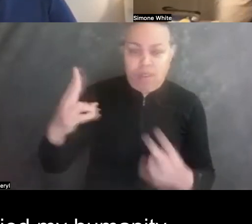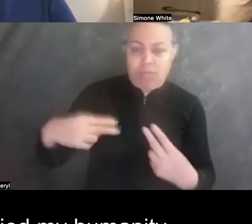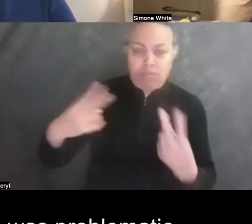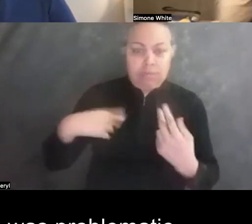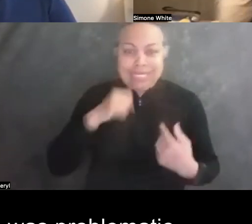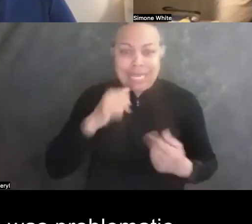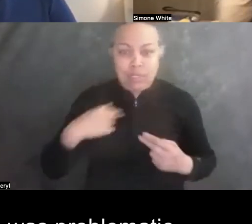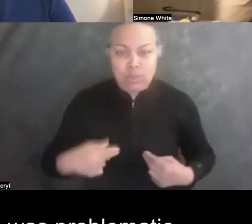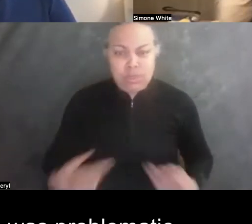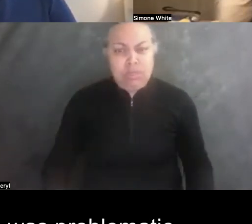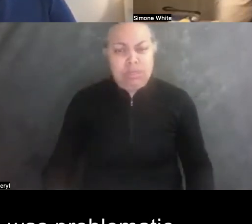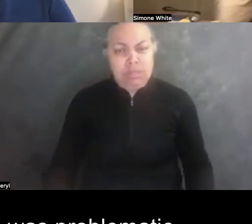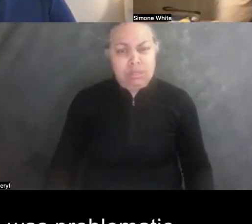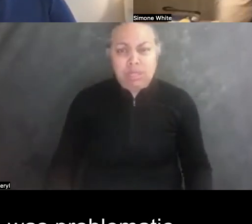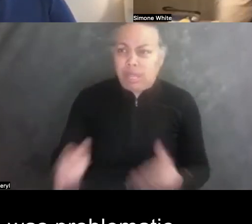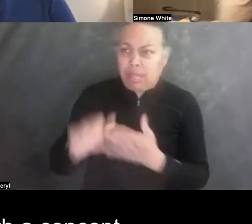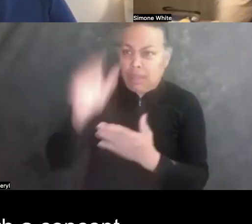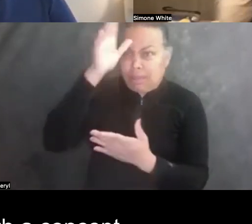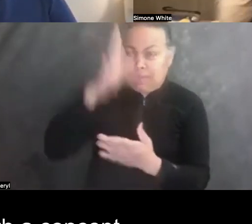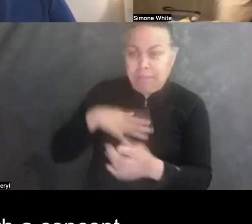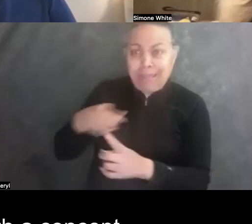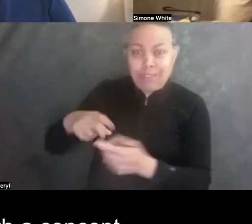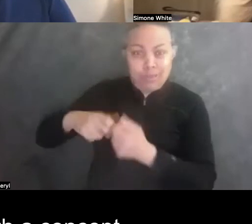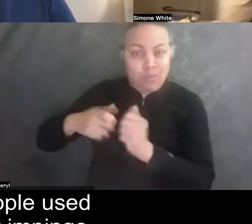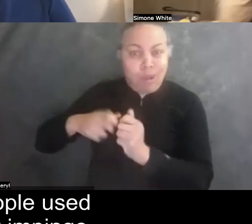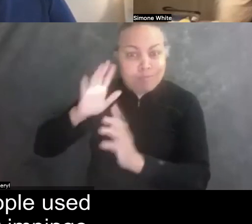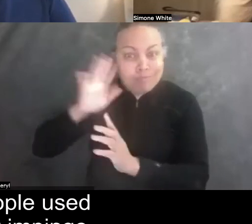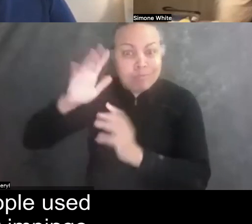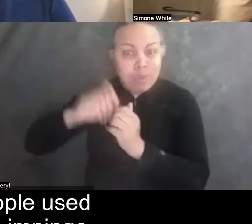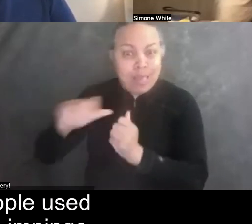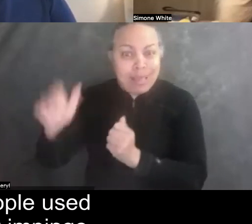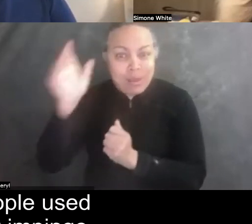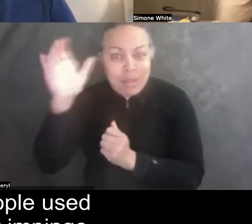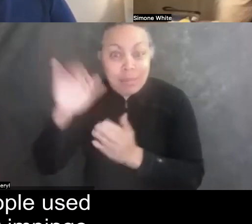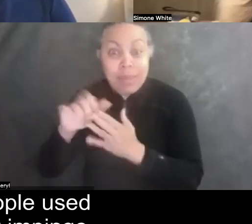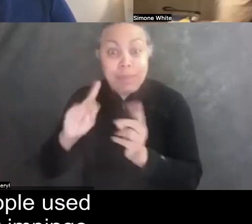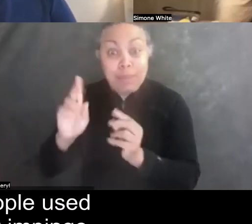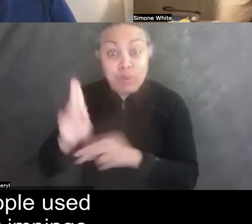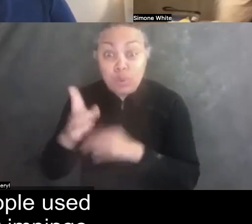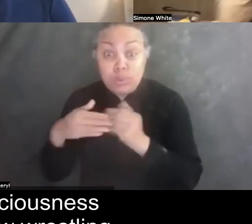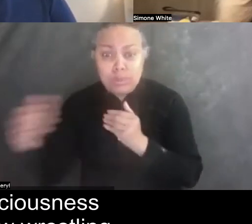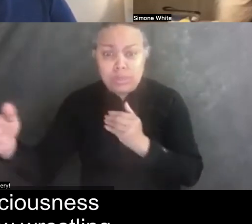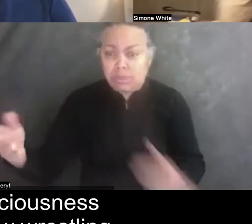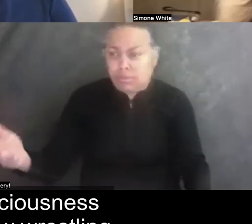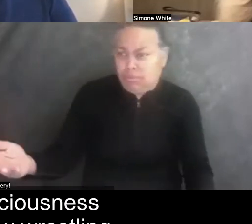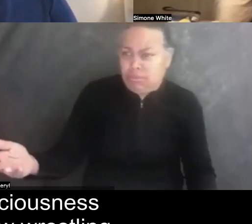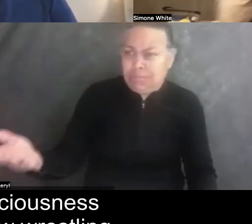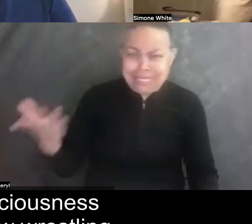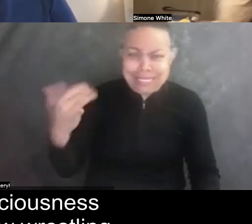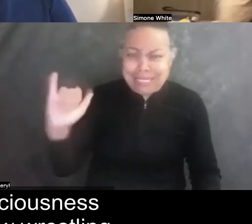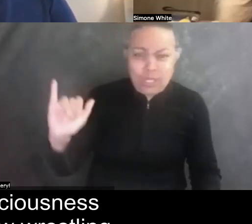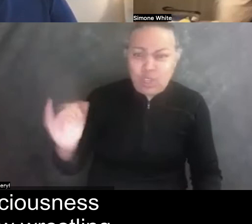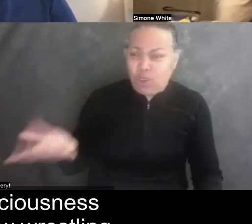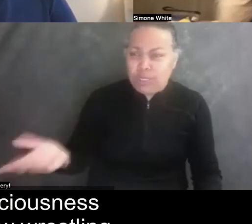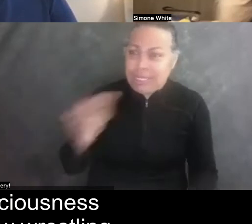humanity. The fact that this man was problematic and came up with a concept that other people use doesn't really impinge upon my consciousness, because